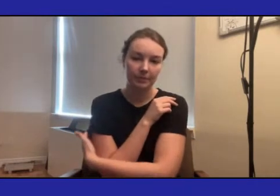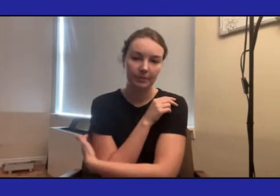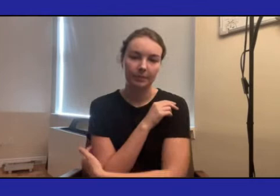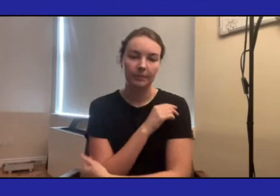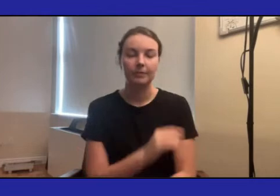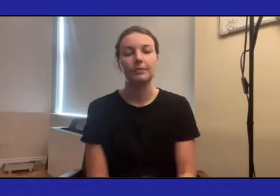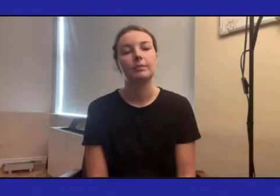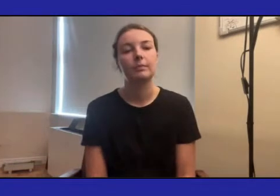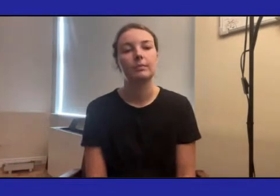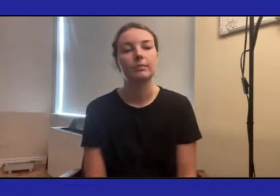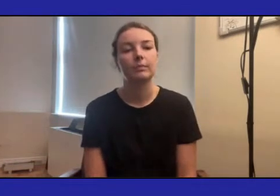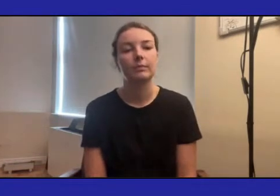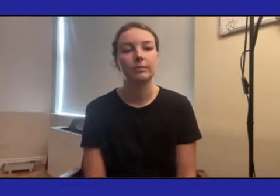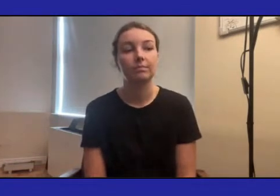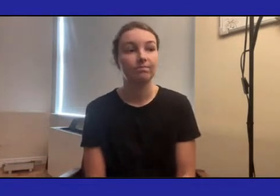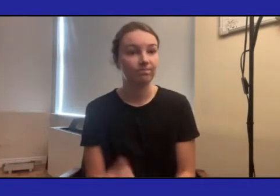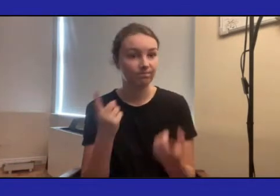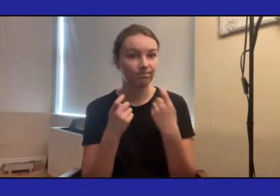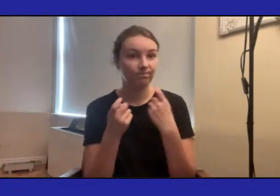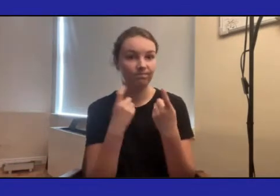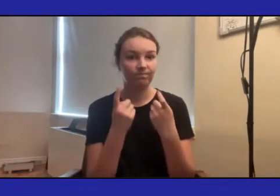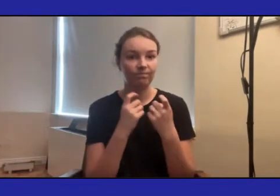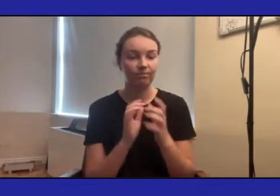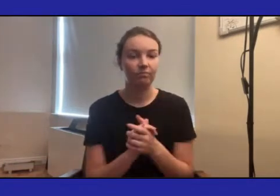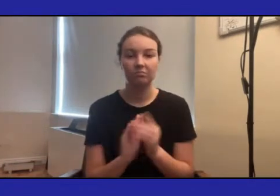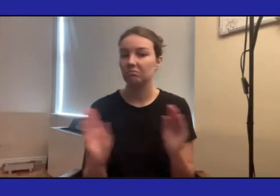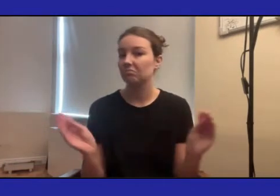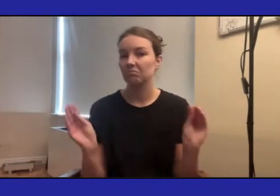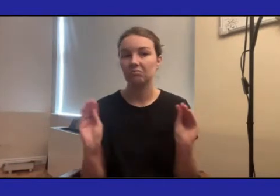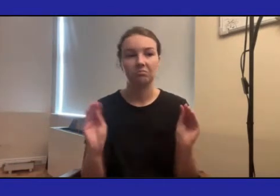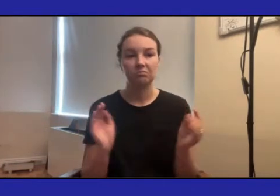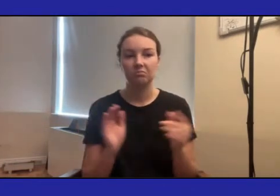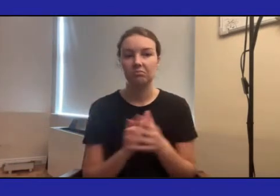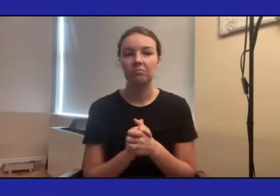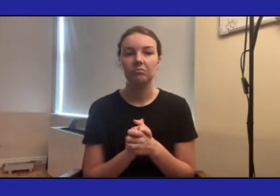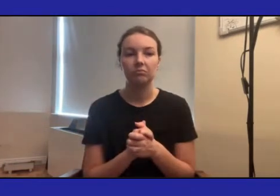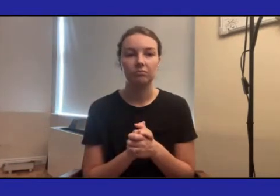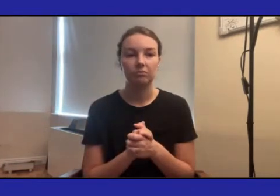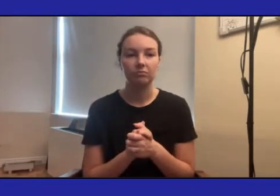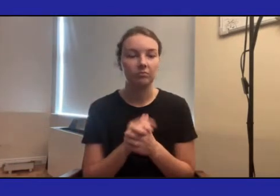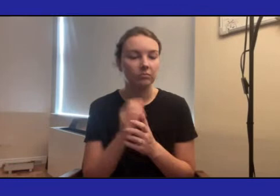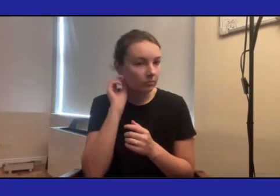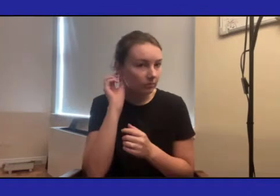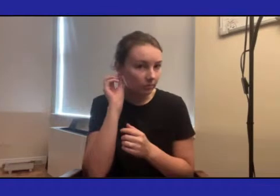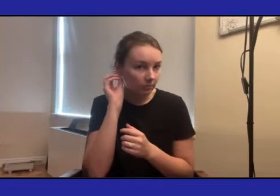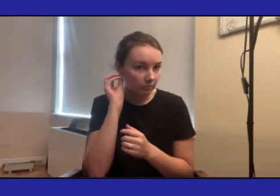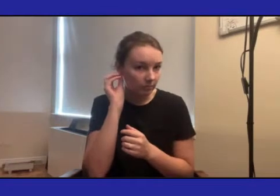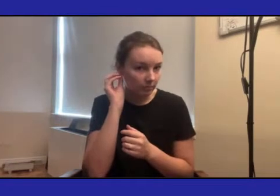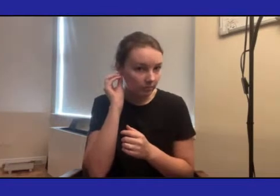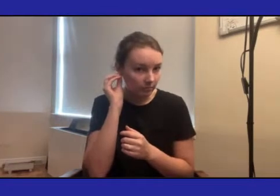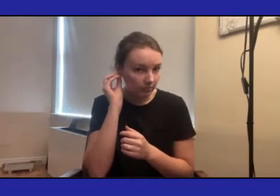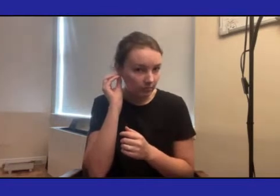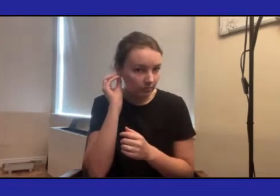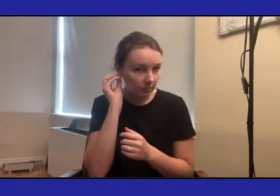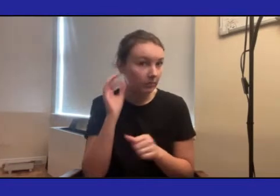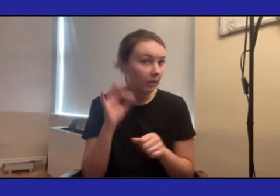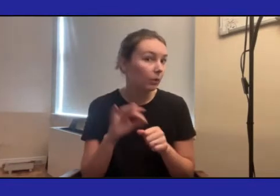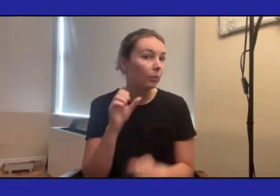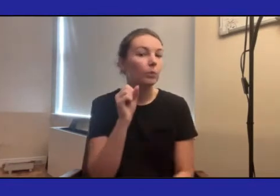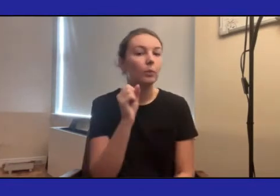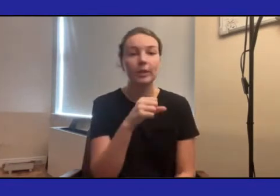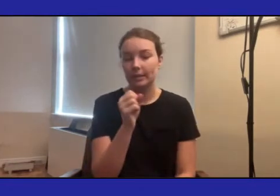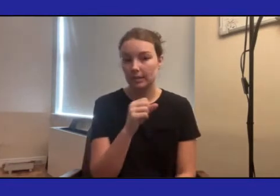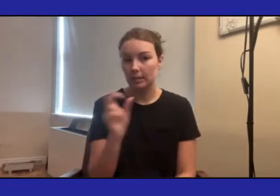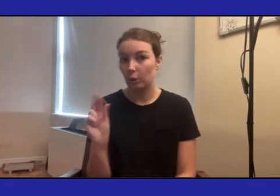Any questions on this one? No. No questions? No. Okay, so let me ask for a vote. All in favor, say yes. Yes. Opposed, say